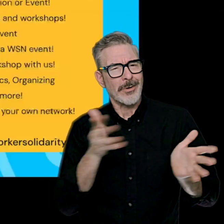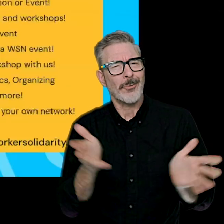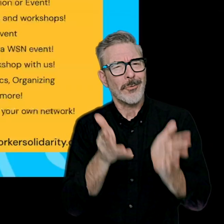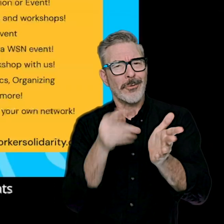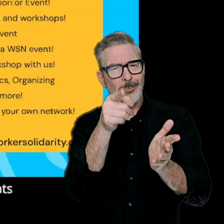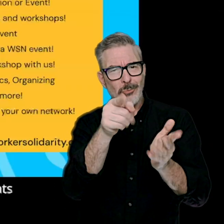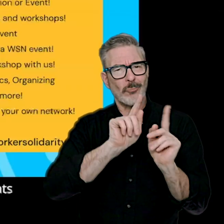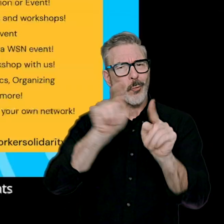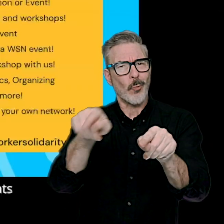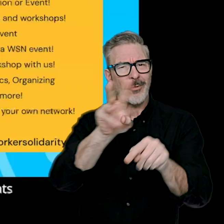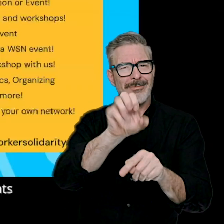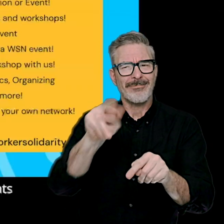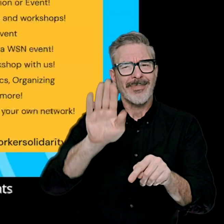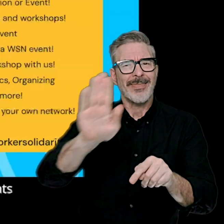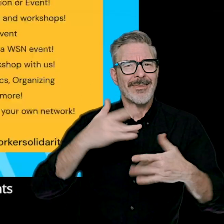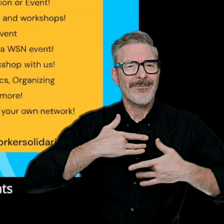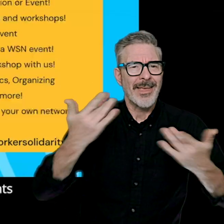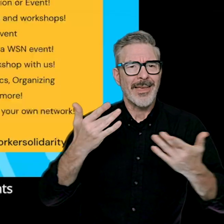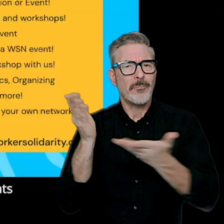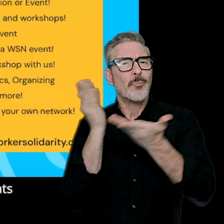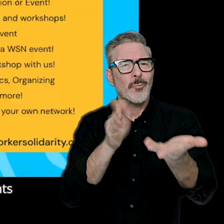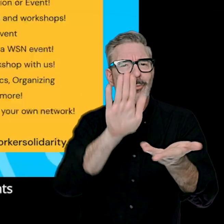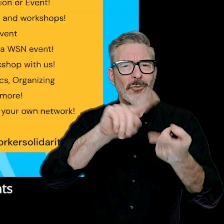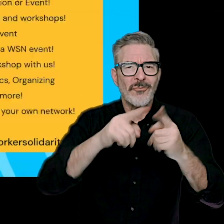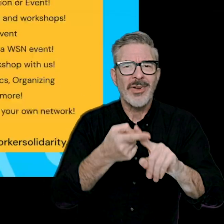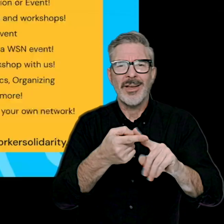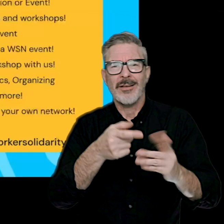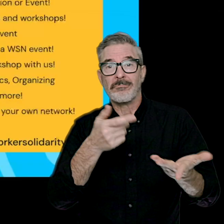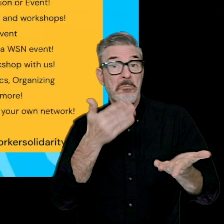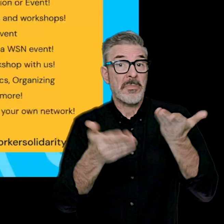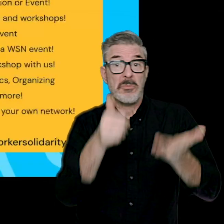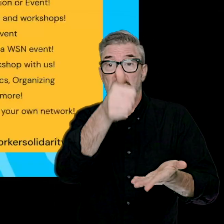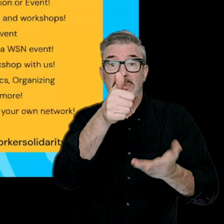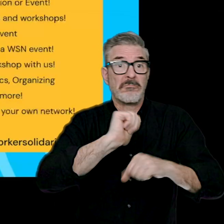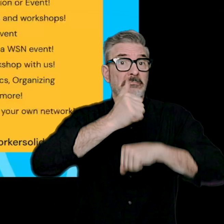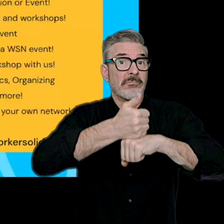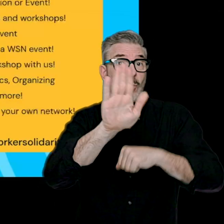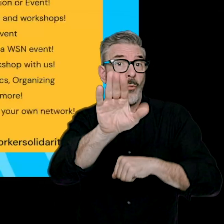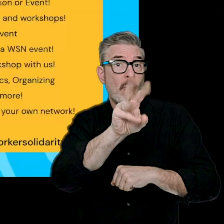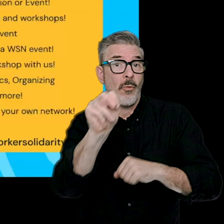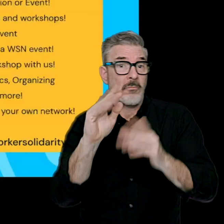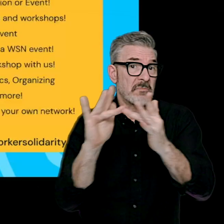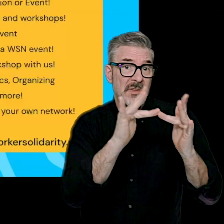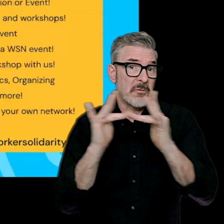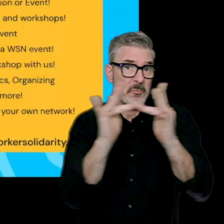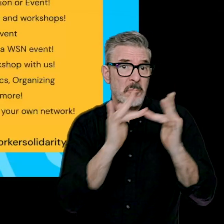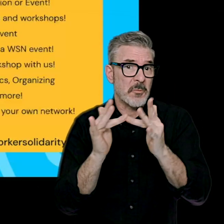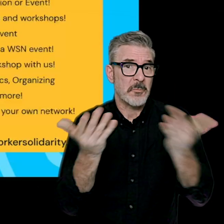coworkers. We invite you to attend as many WSN events you can. You could bring your friends.